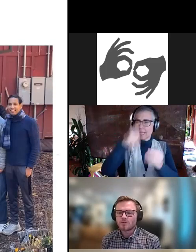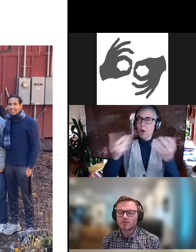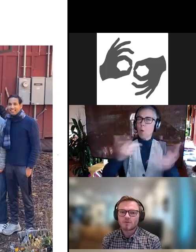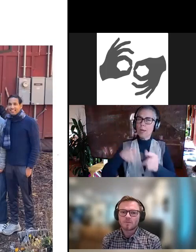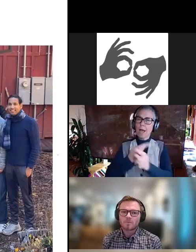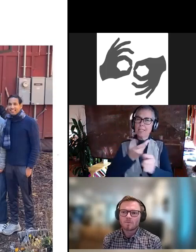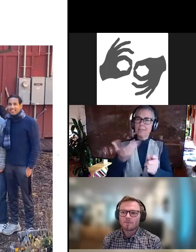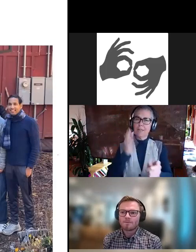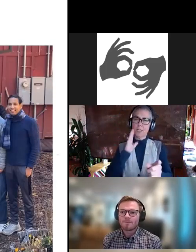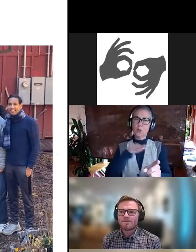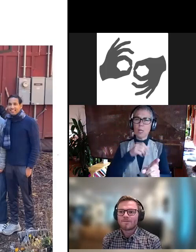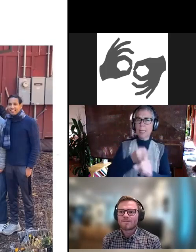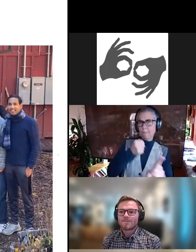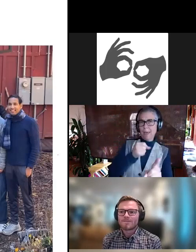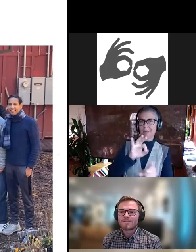would approach it.